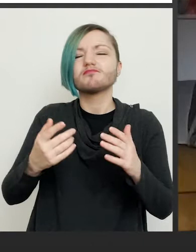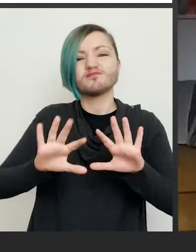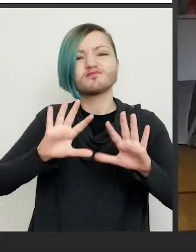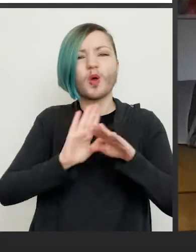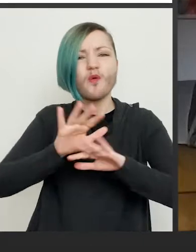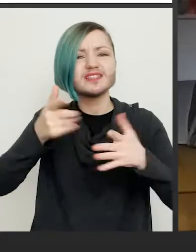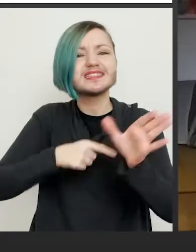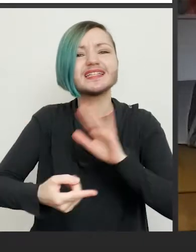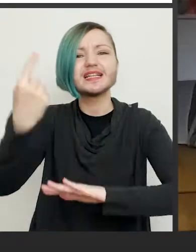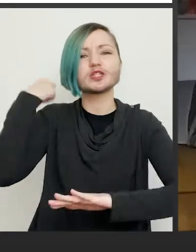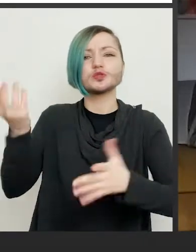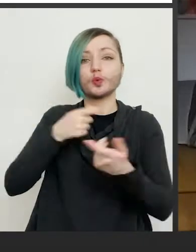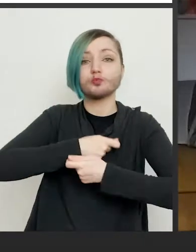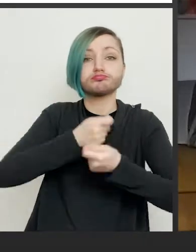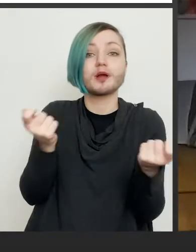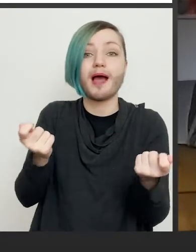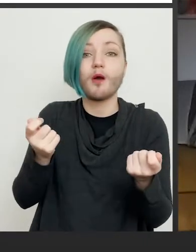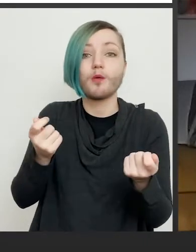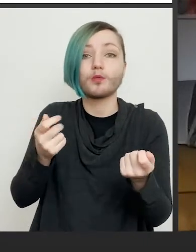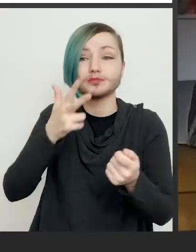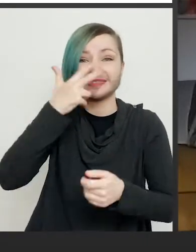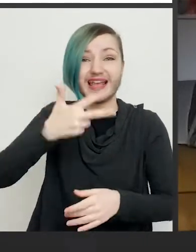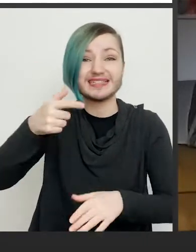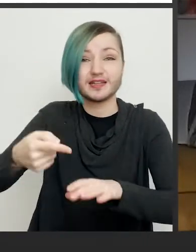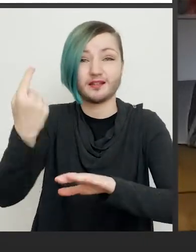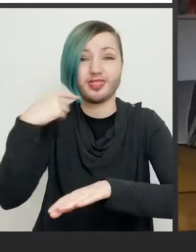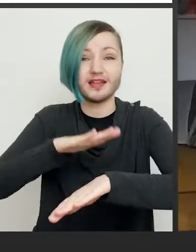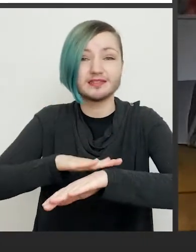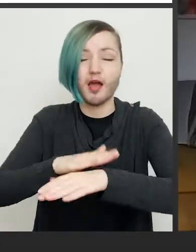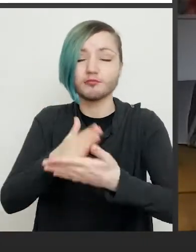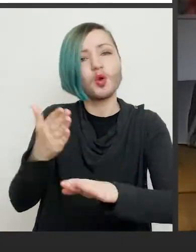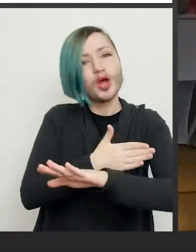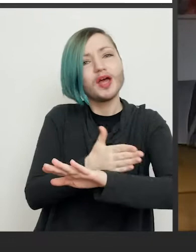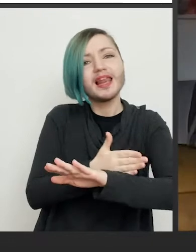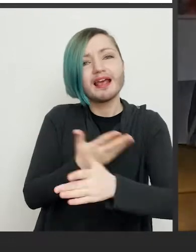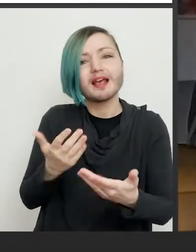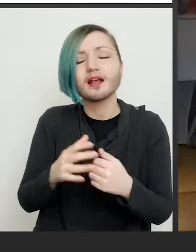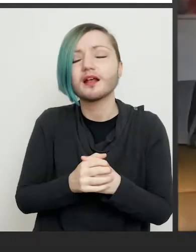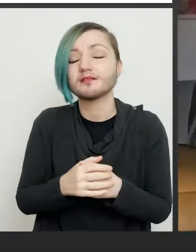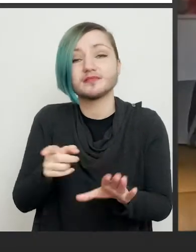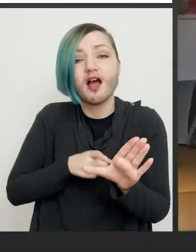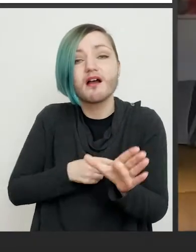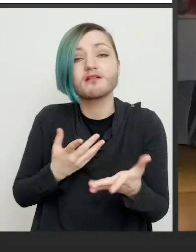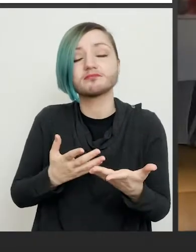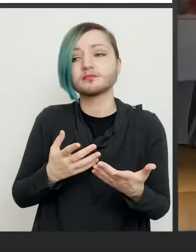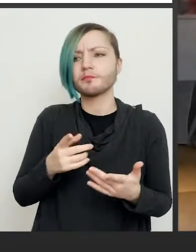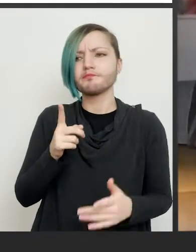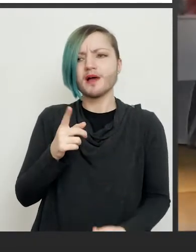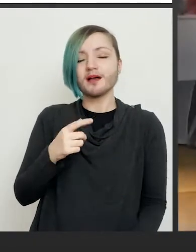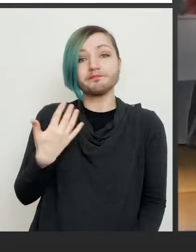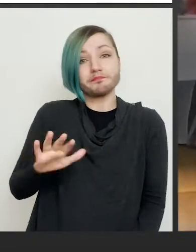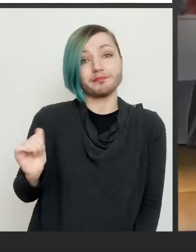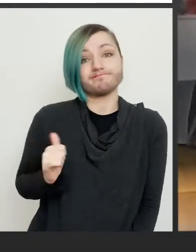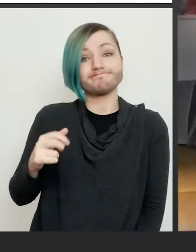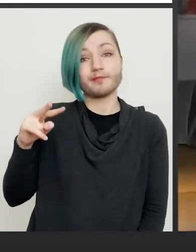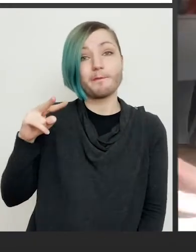time was very early at those times. And I think, you know, I wanted my parents to get it right away.